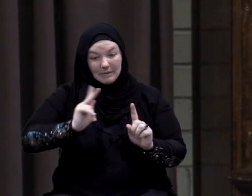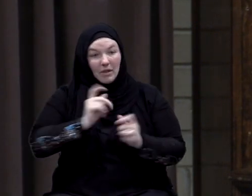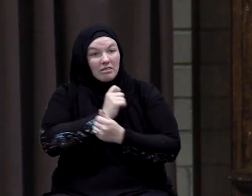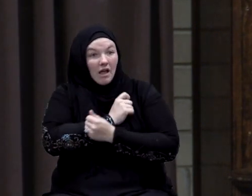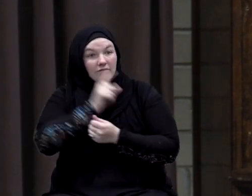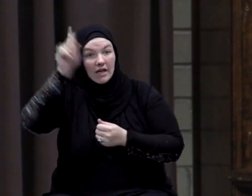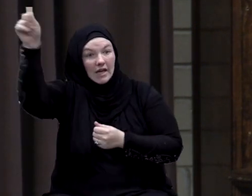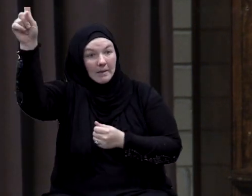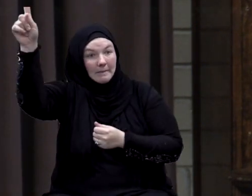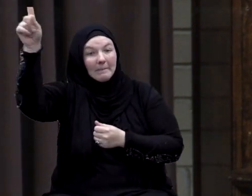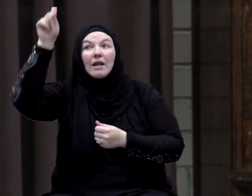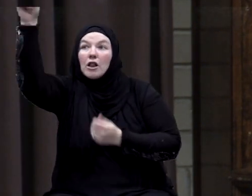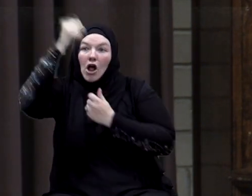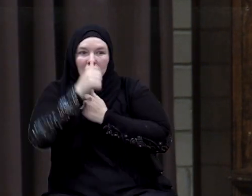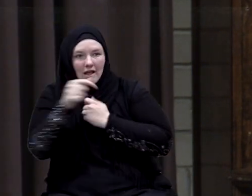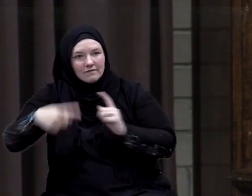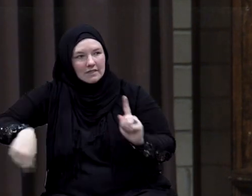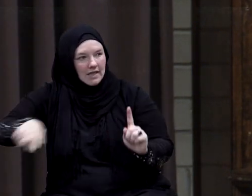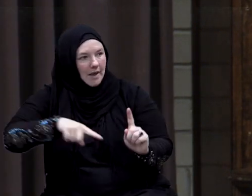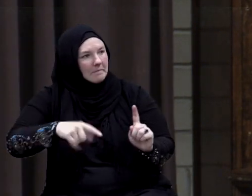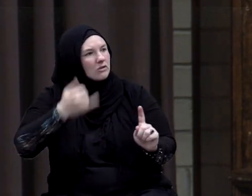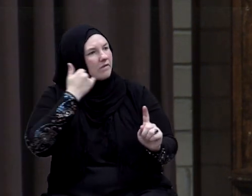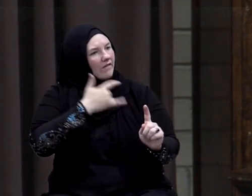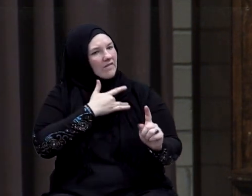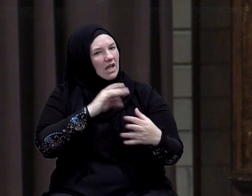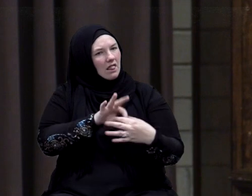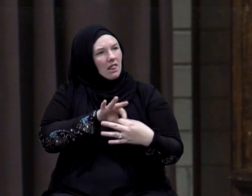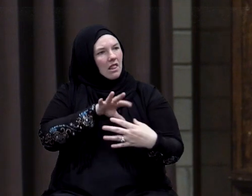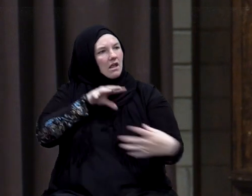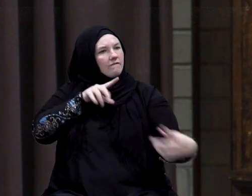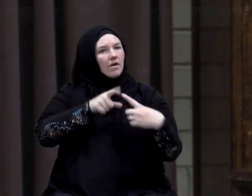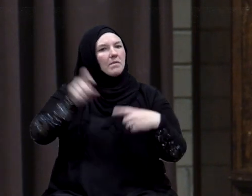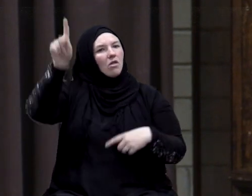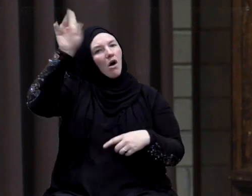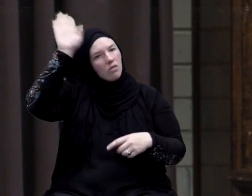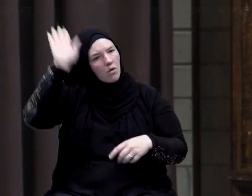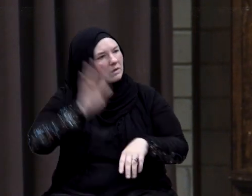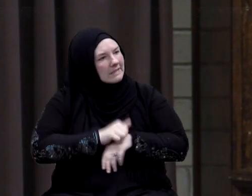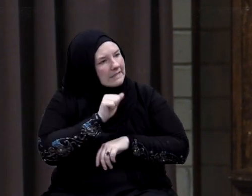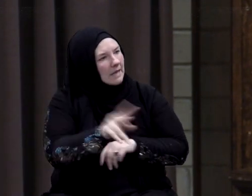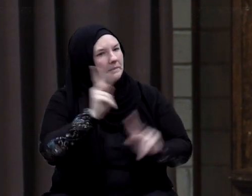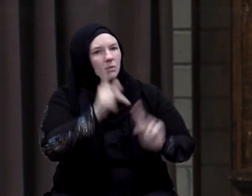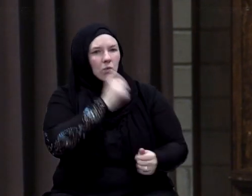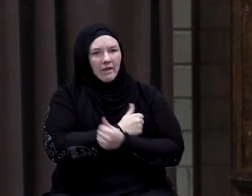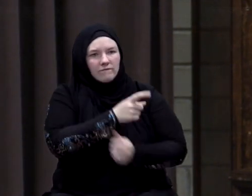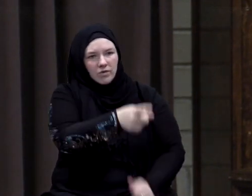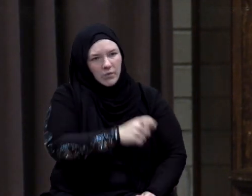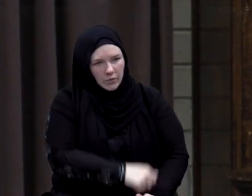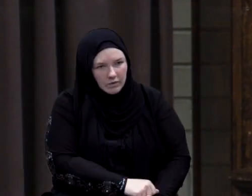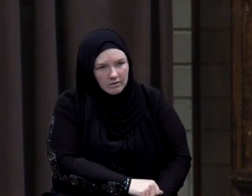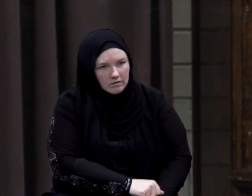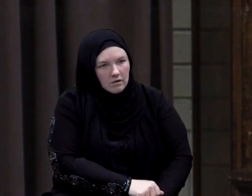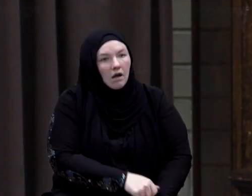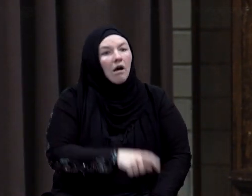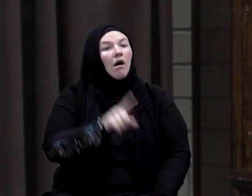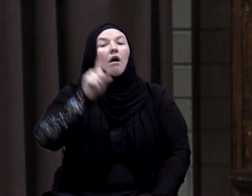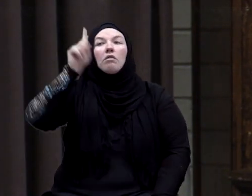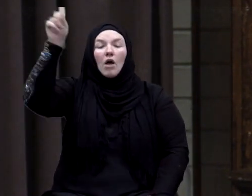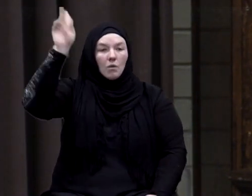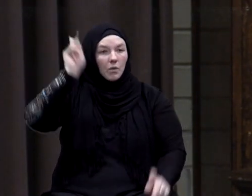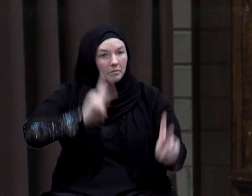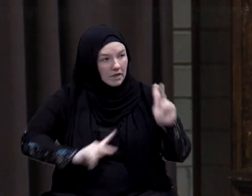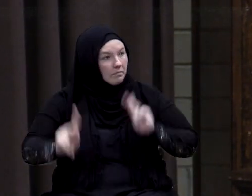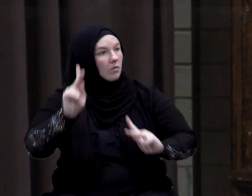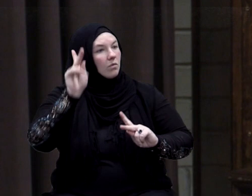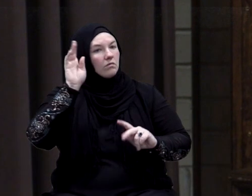back. So everything starts with his love. It is because of his love that he created the heavens and the